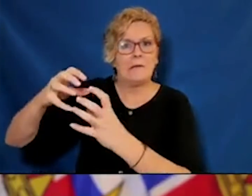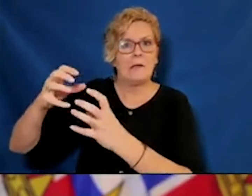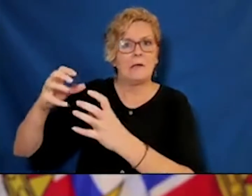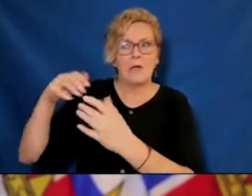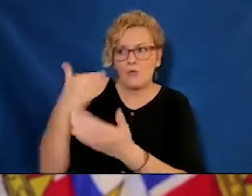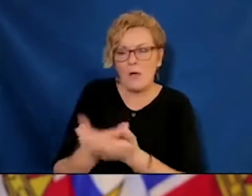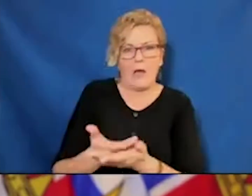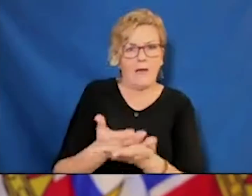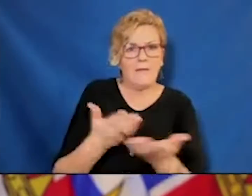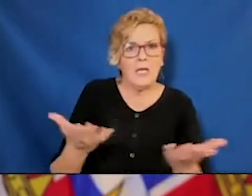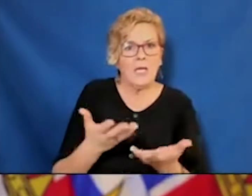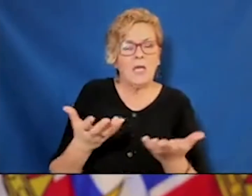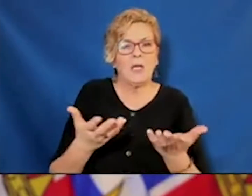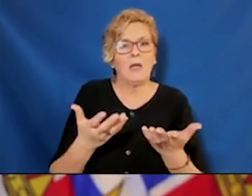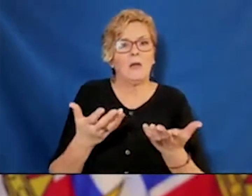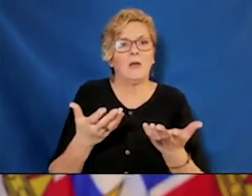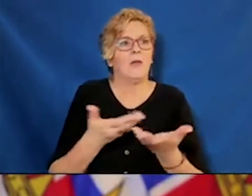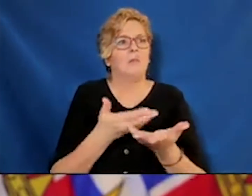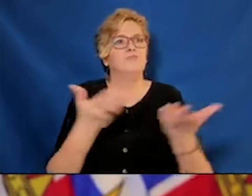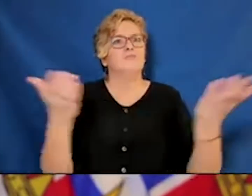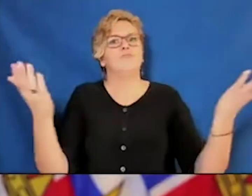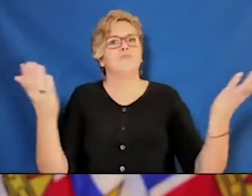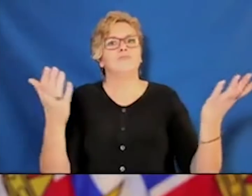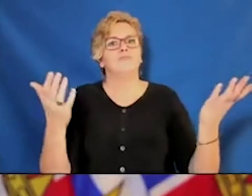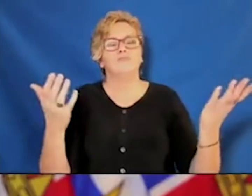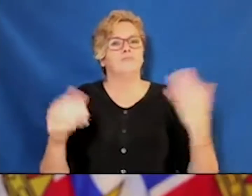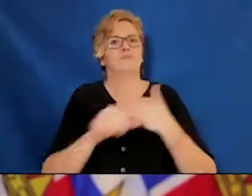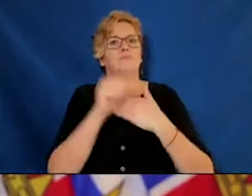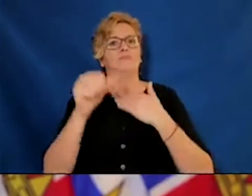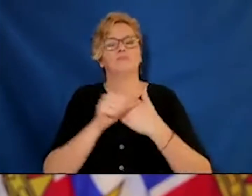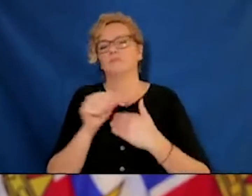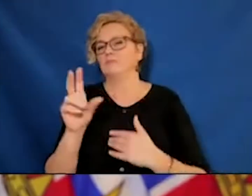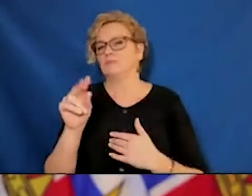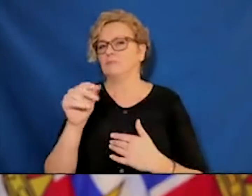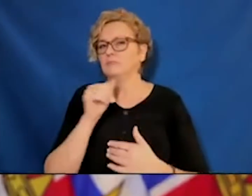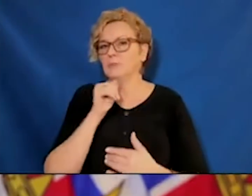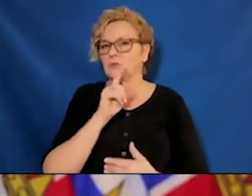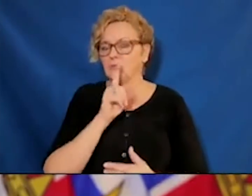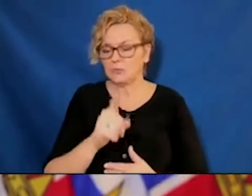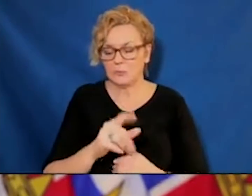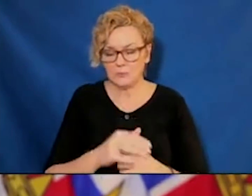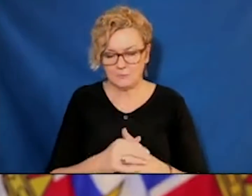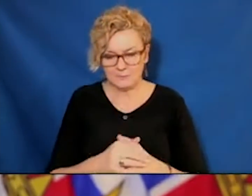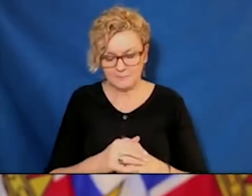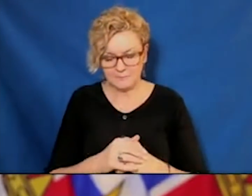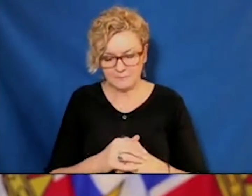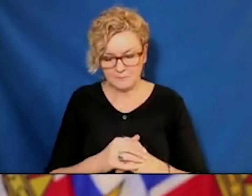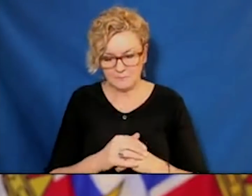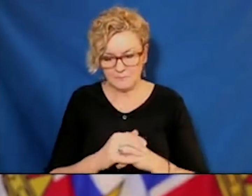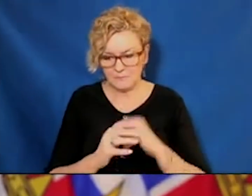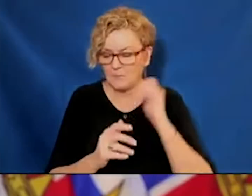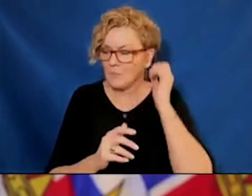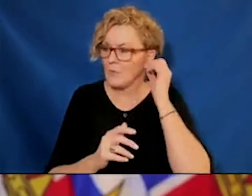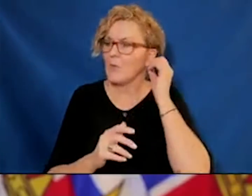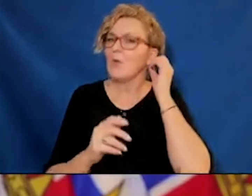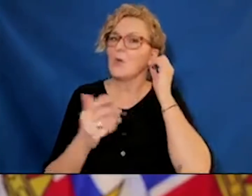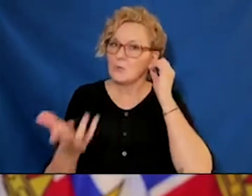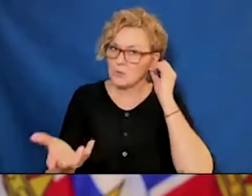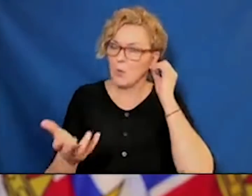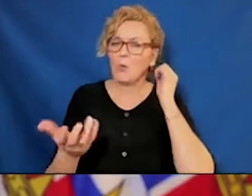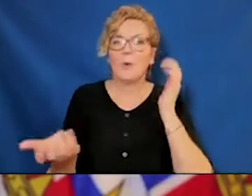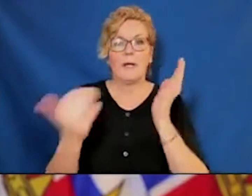about 150,000 people who are at high risk in our province by starting our second doses at day